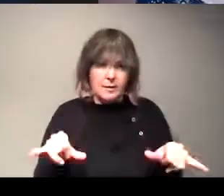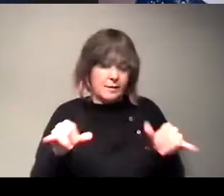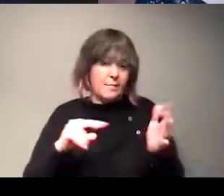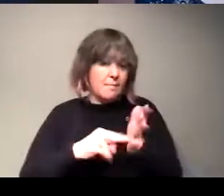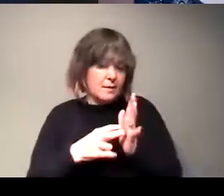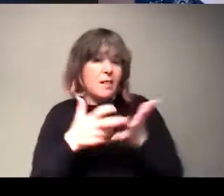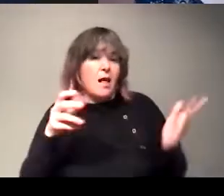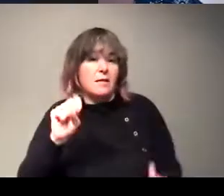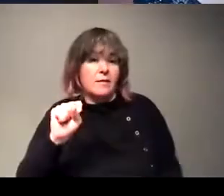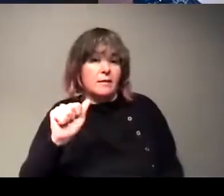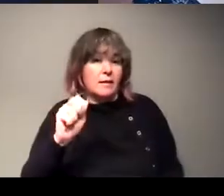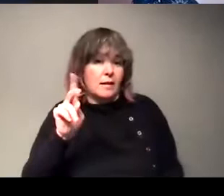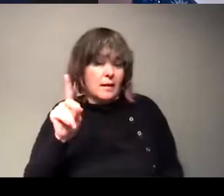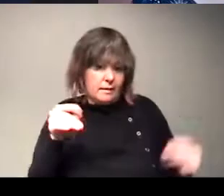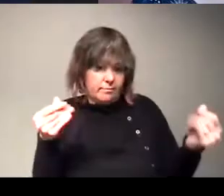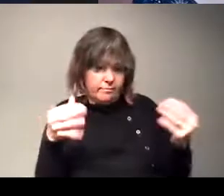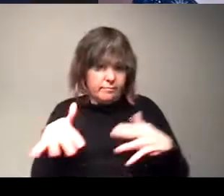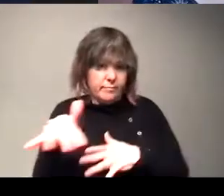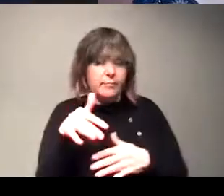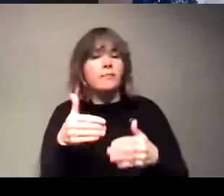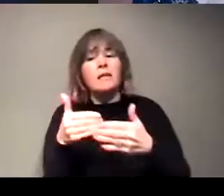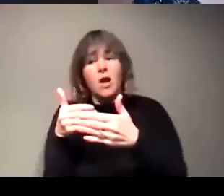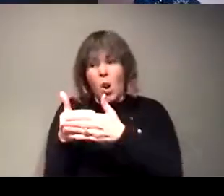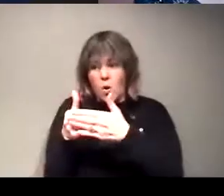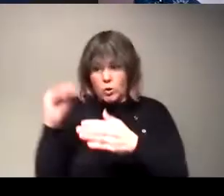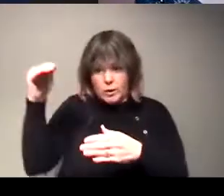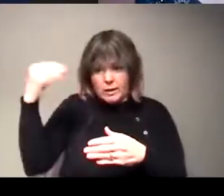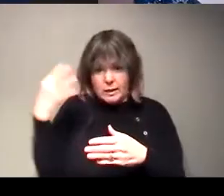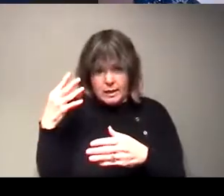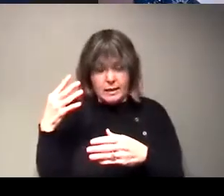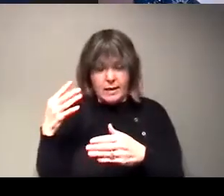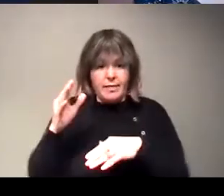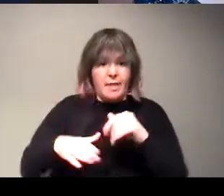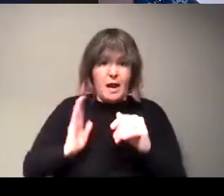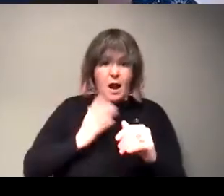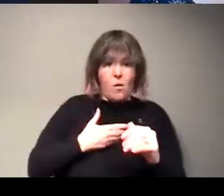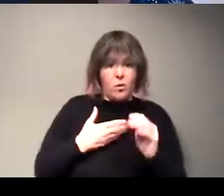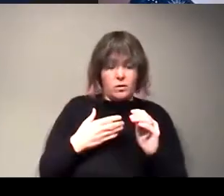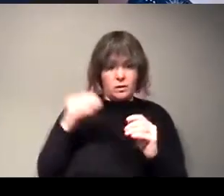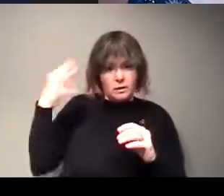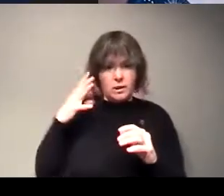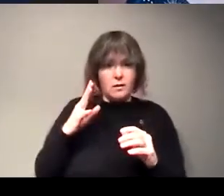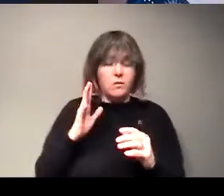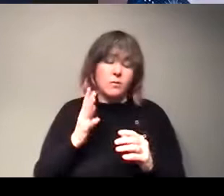sand. And then if it's a bit closer to its suns than we are to our sun, then it'd be hotter.